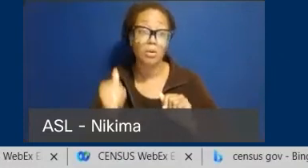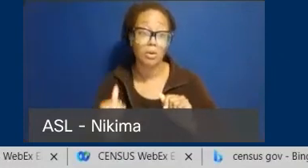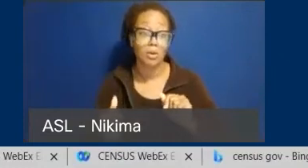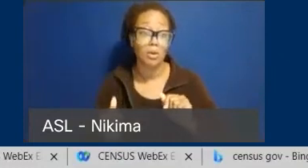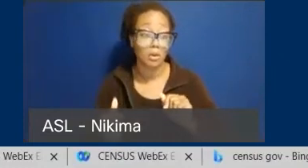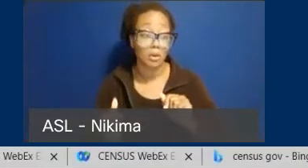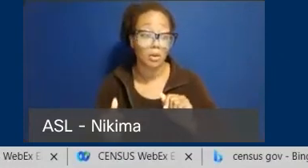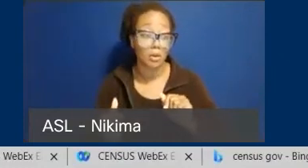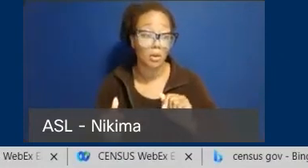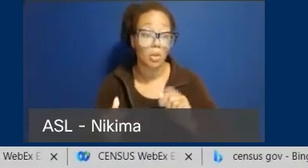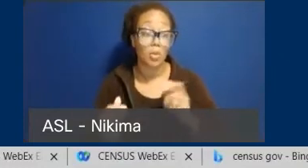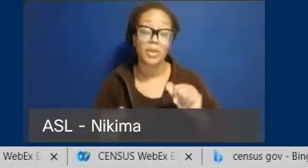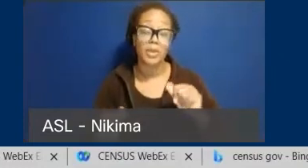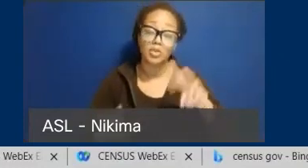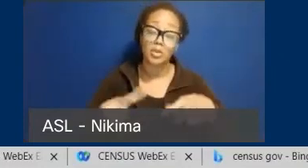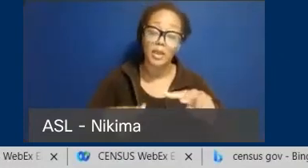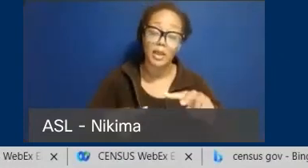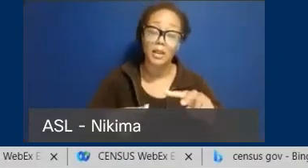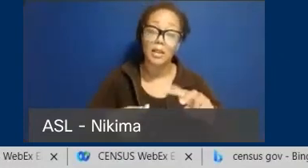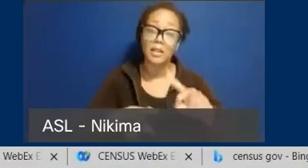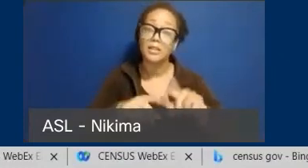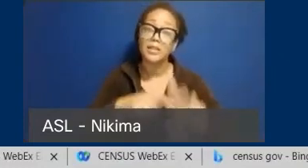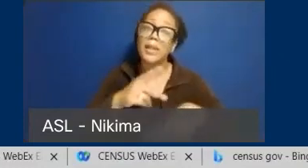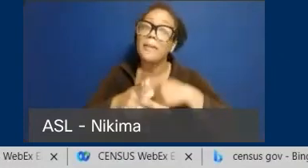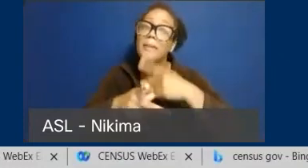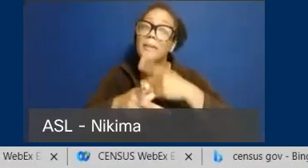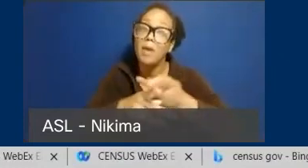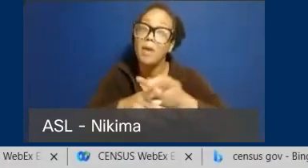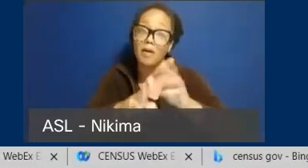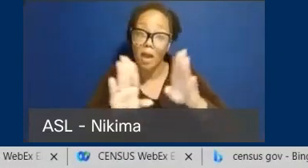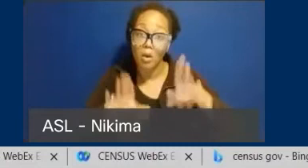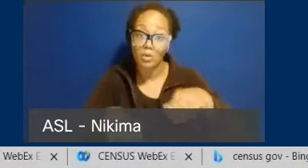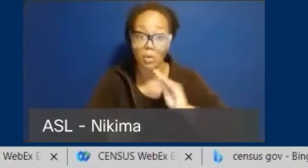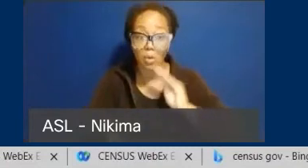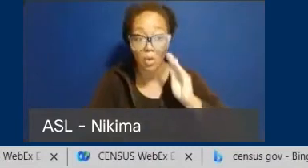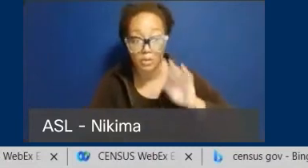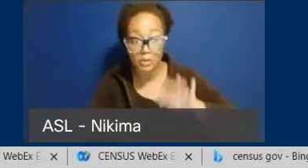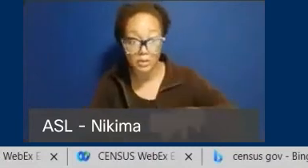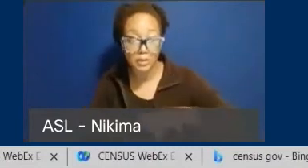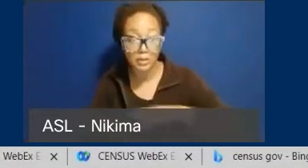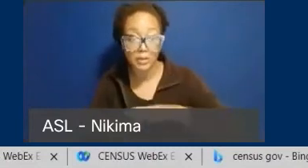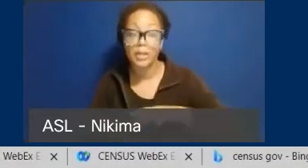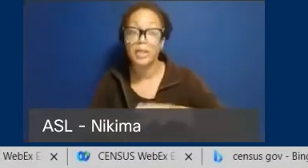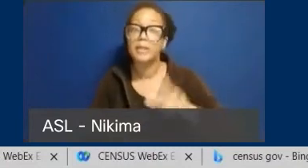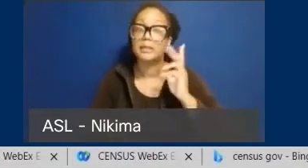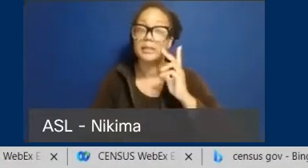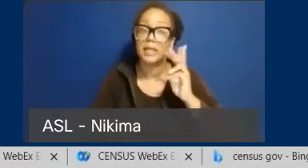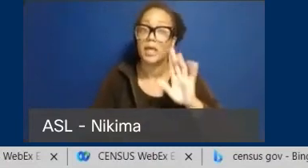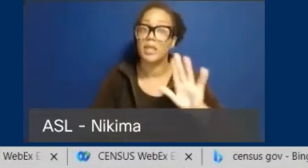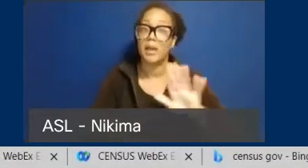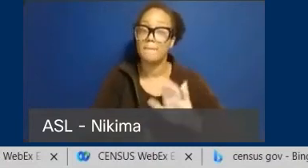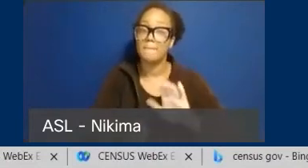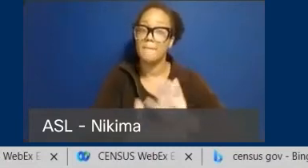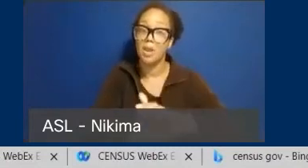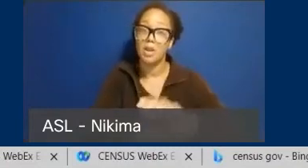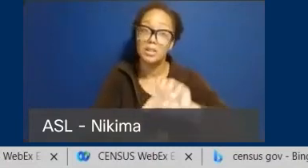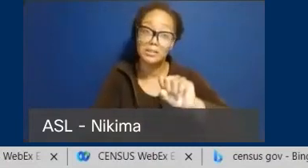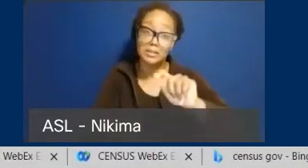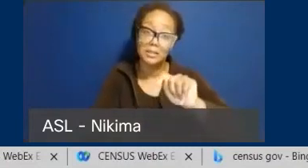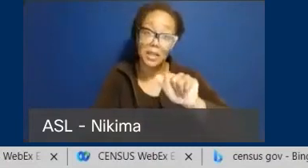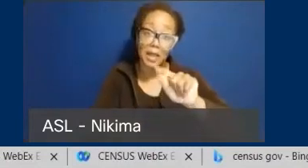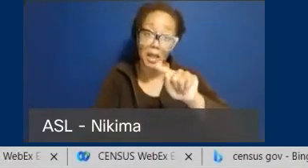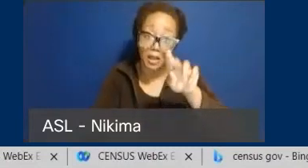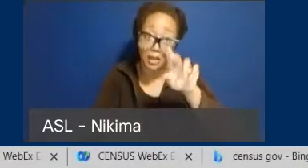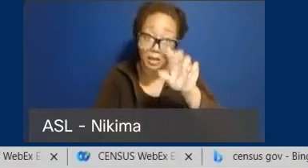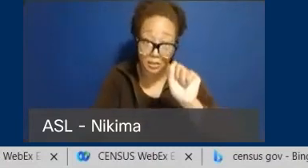we can look at household types and find that information, marital status, and find that information.